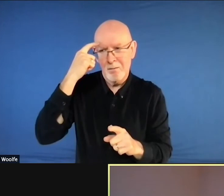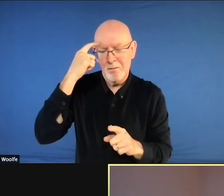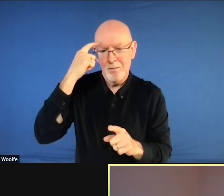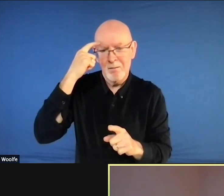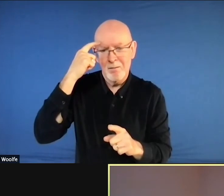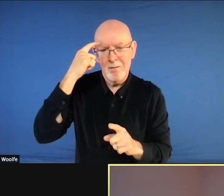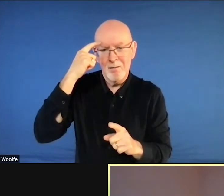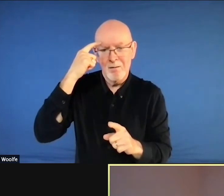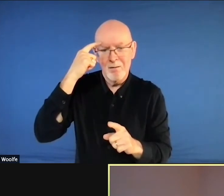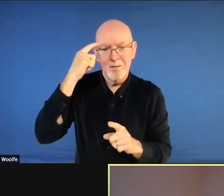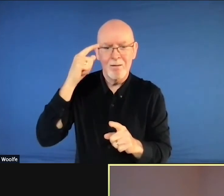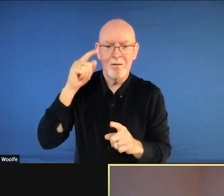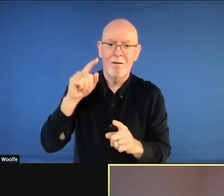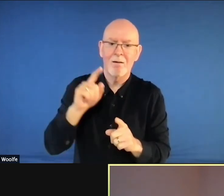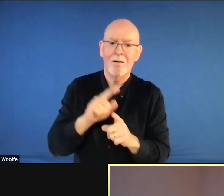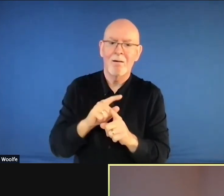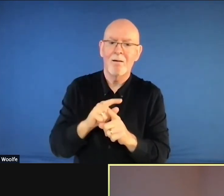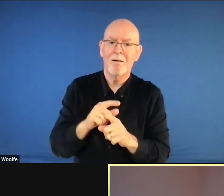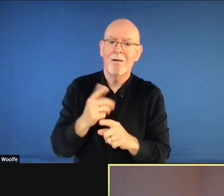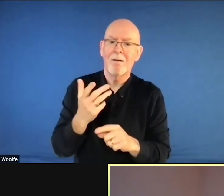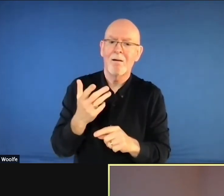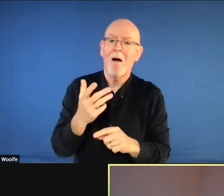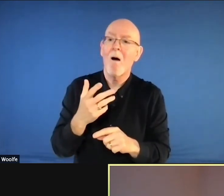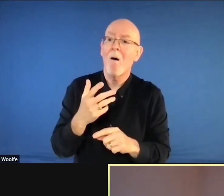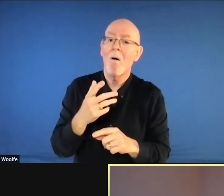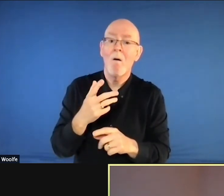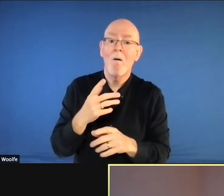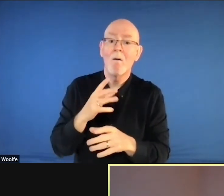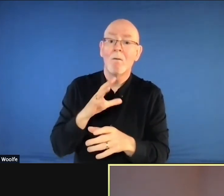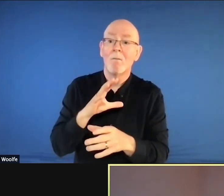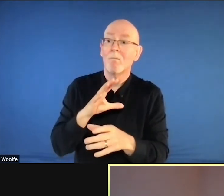engaging with them as